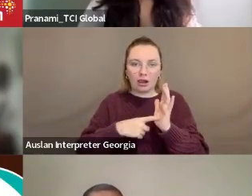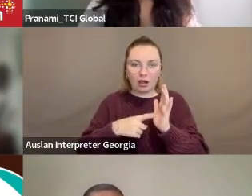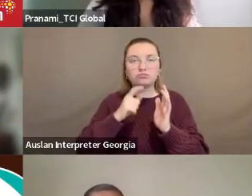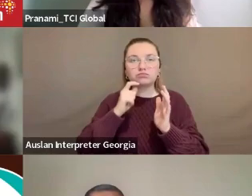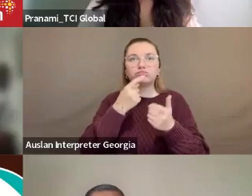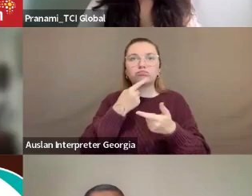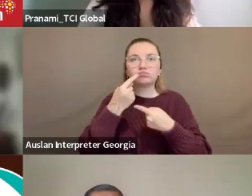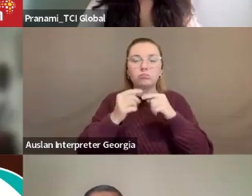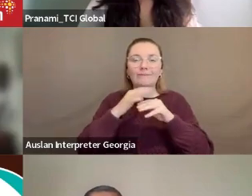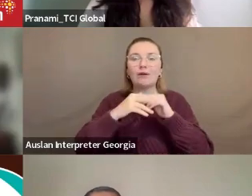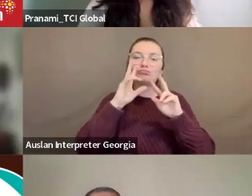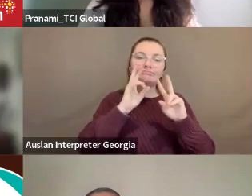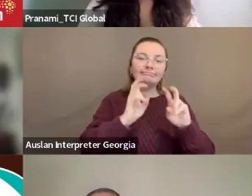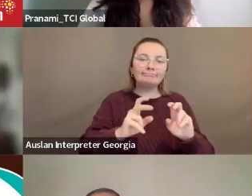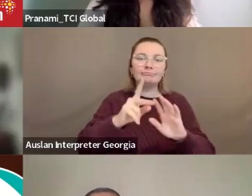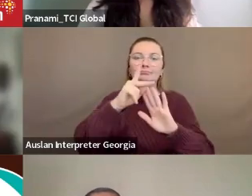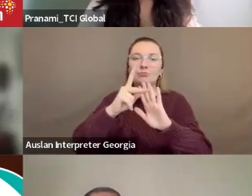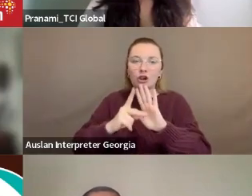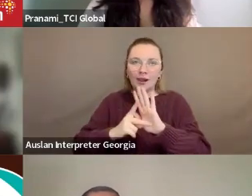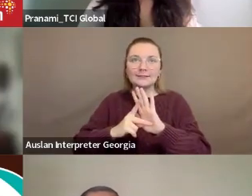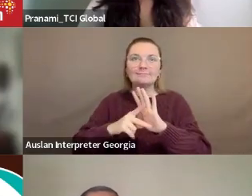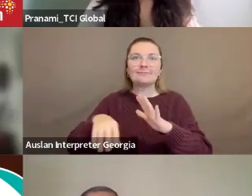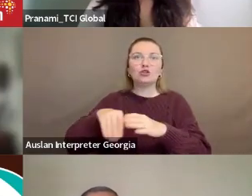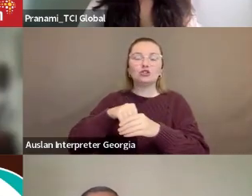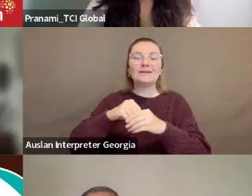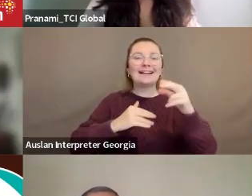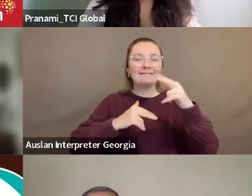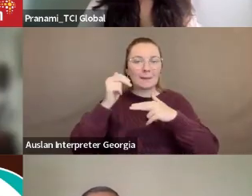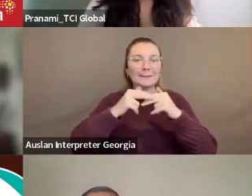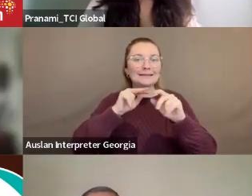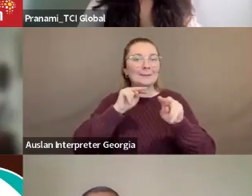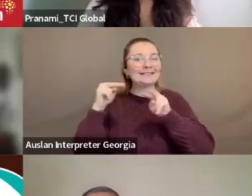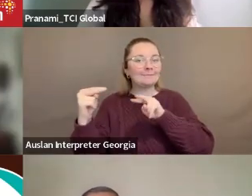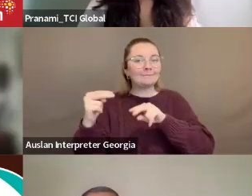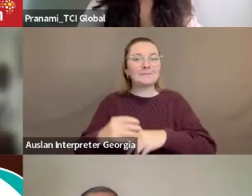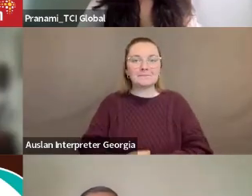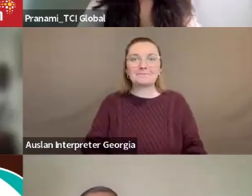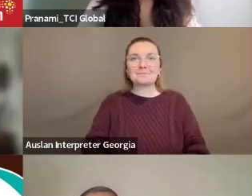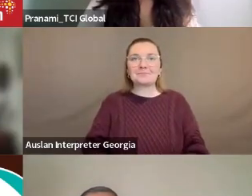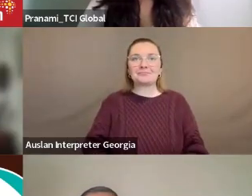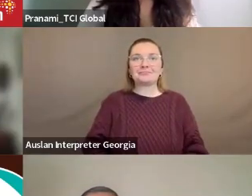discussion on research, policy, and inclusive development perspectives.